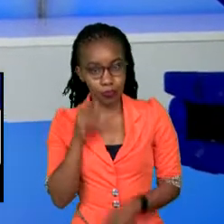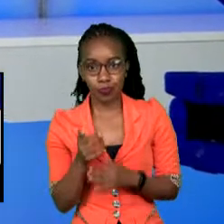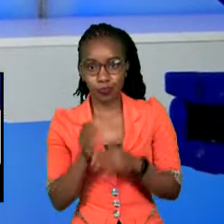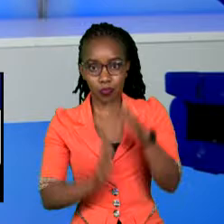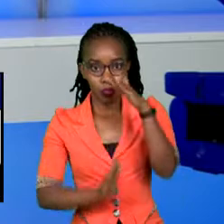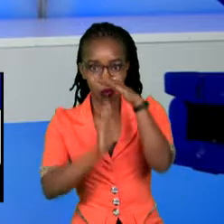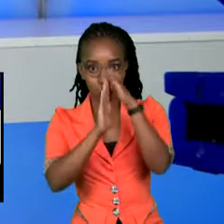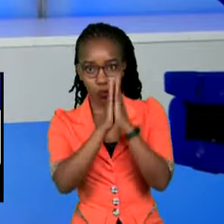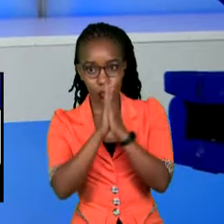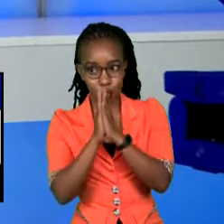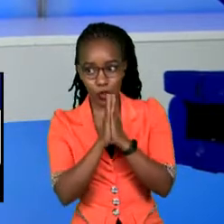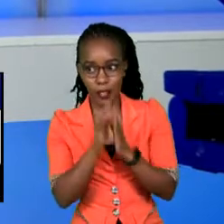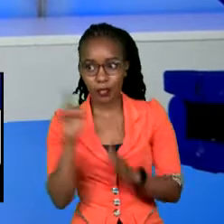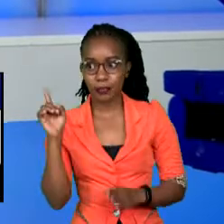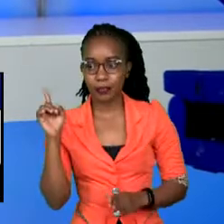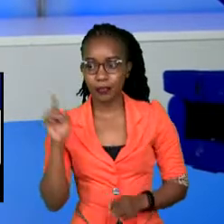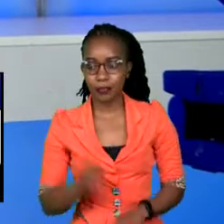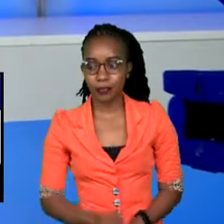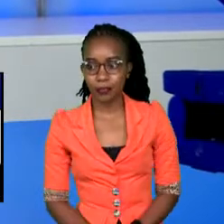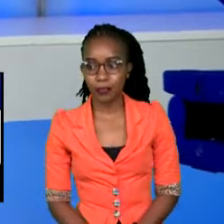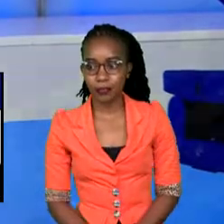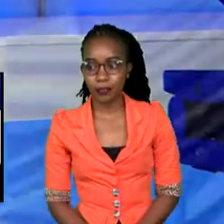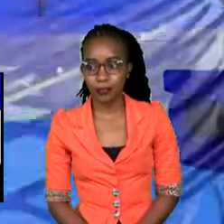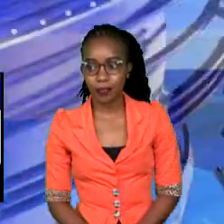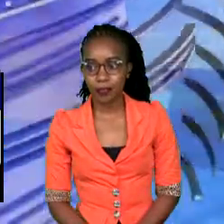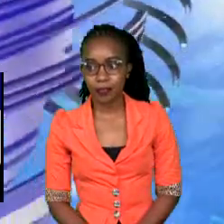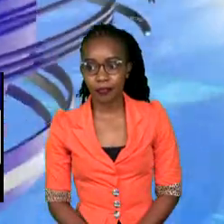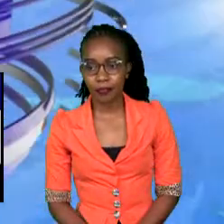these are the highlights.